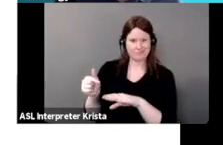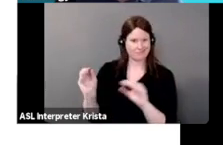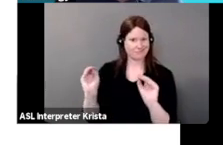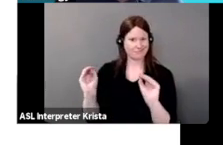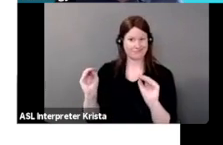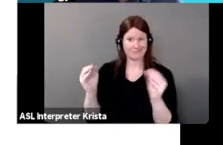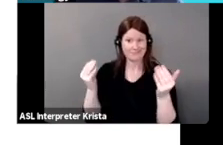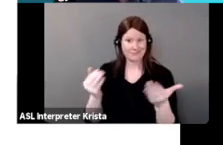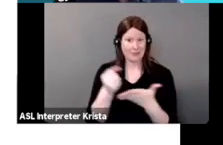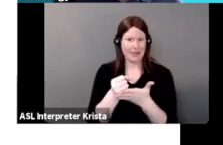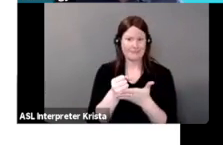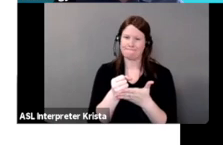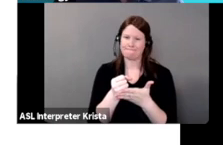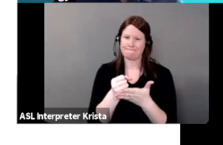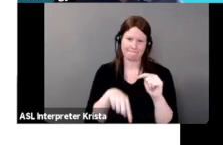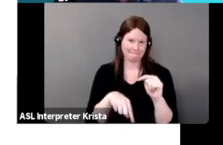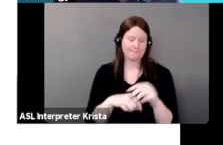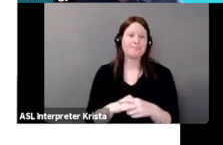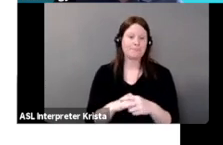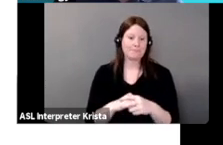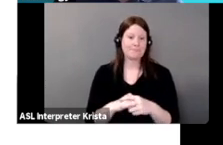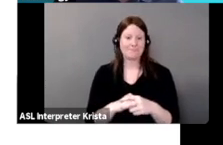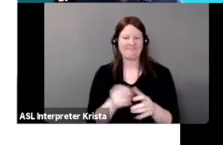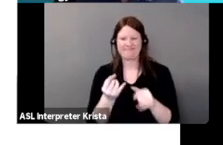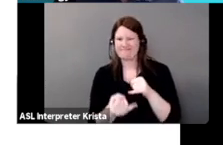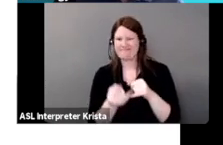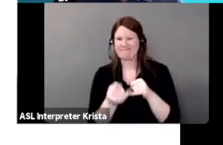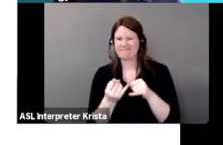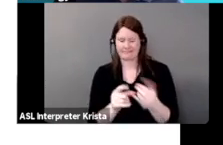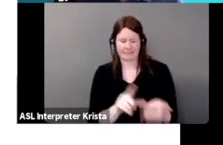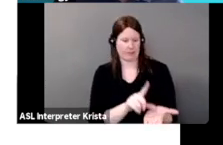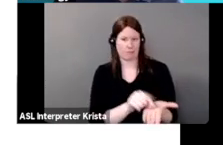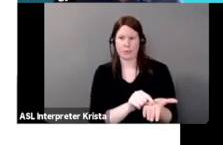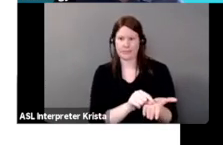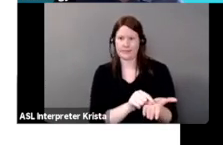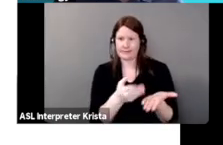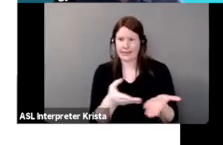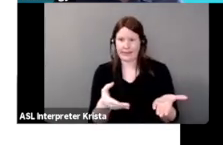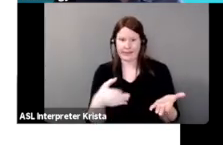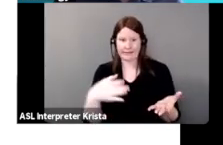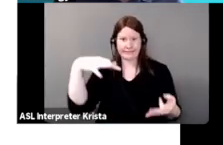be patented. And finally, printed matter is generally not